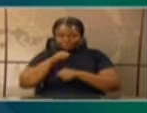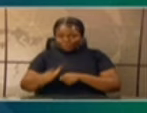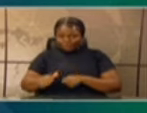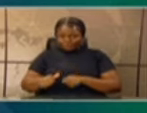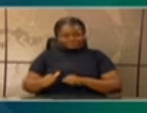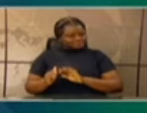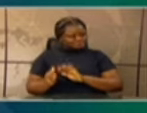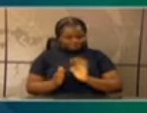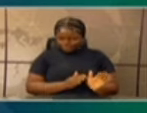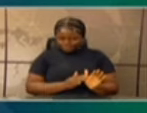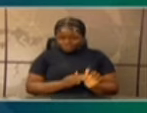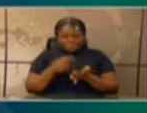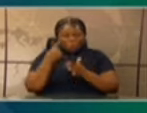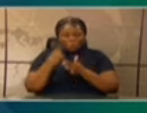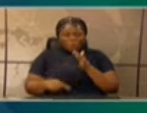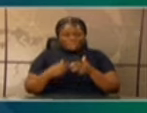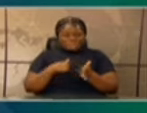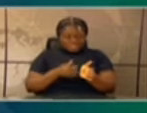I am interested in